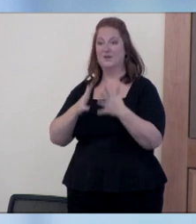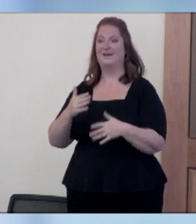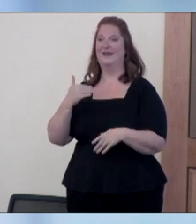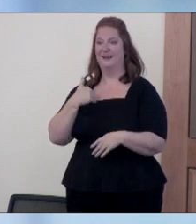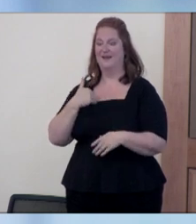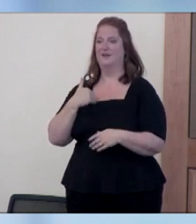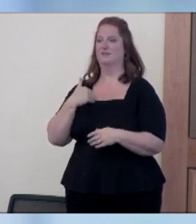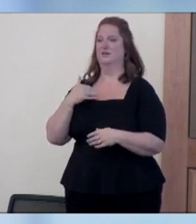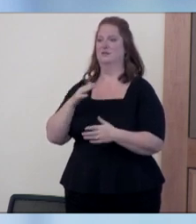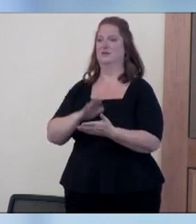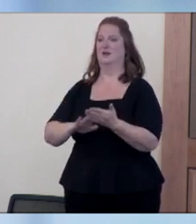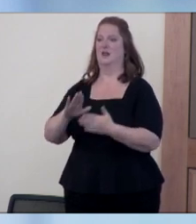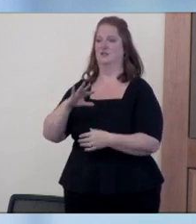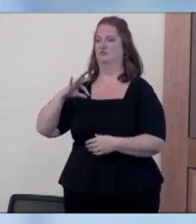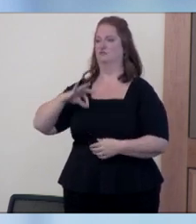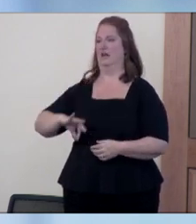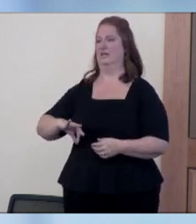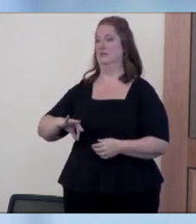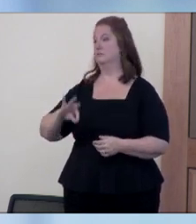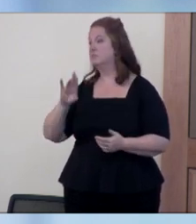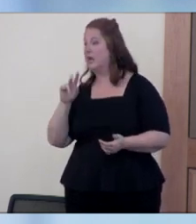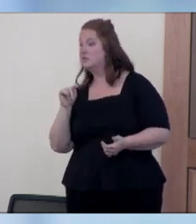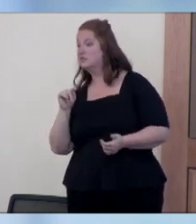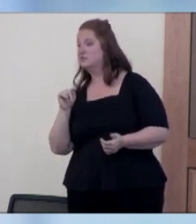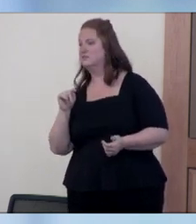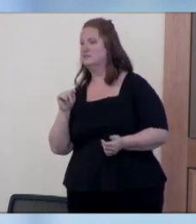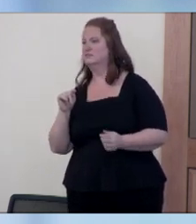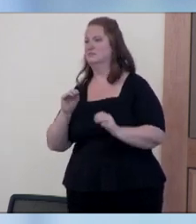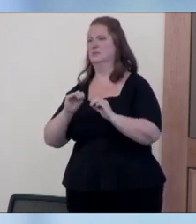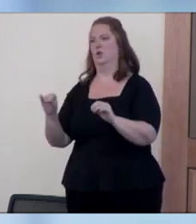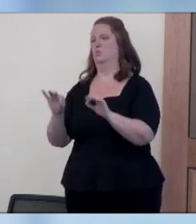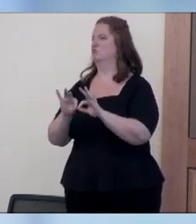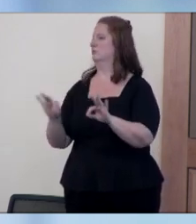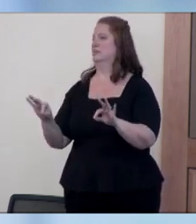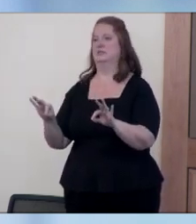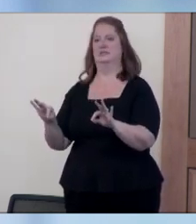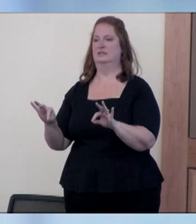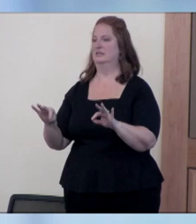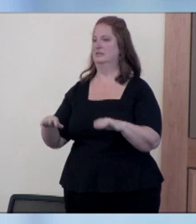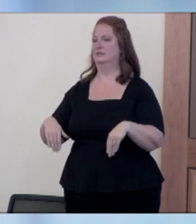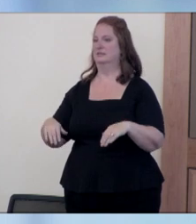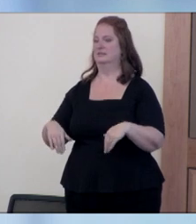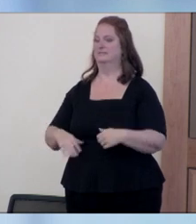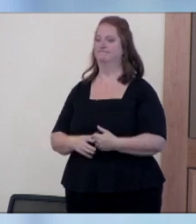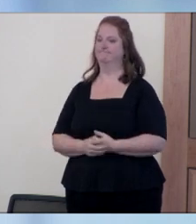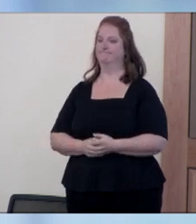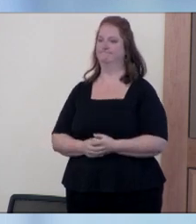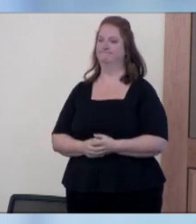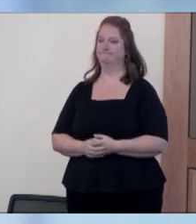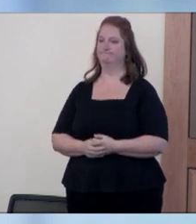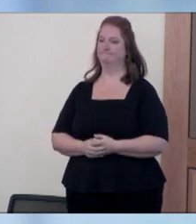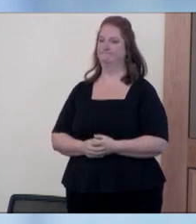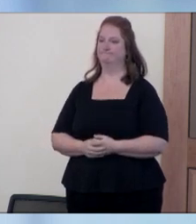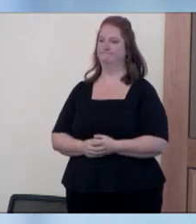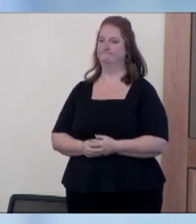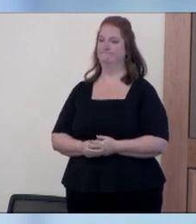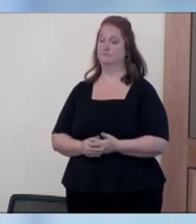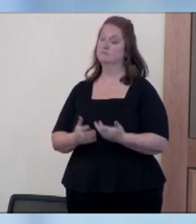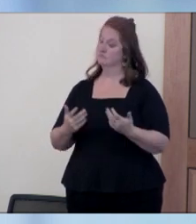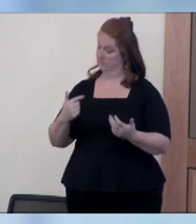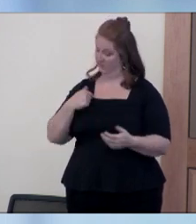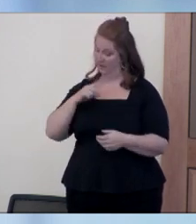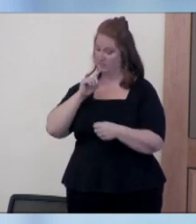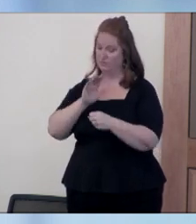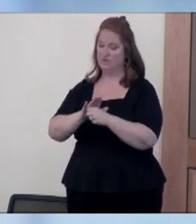credits, but they don't have a college degree. So I'm committed